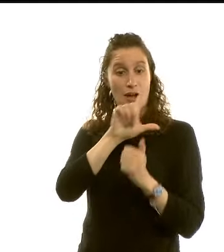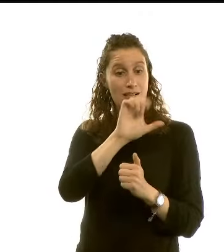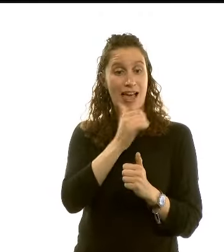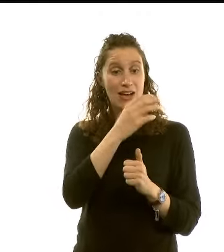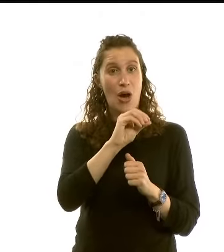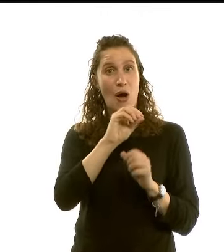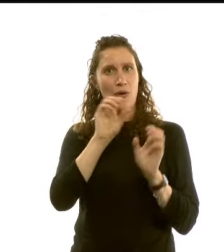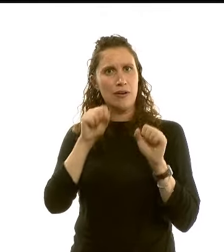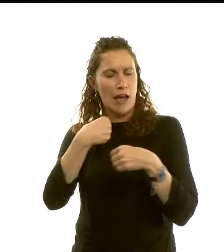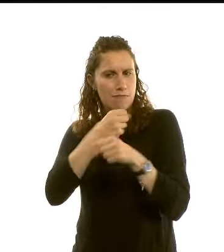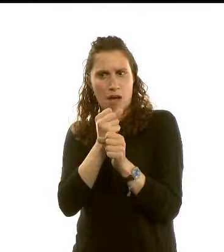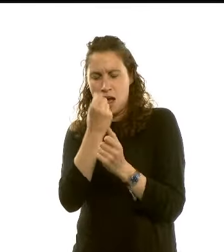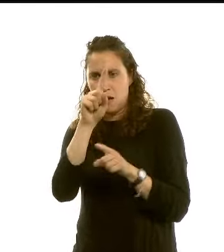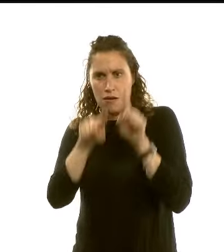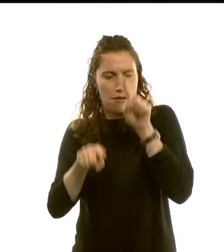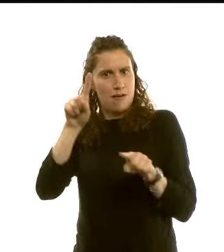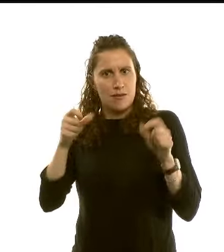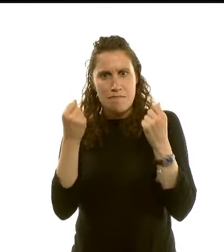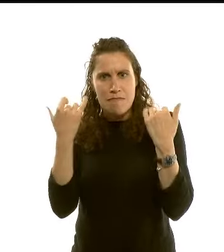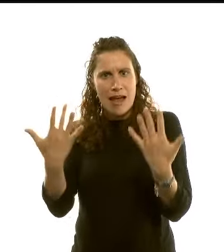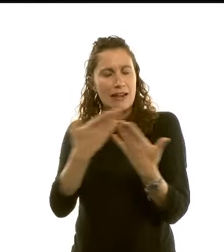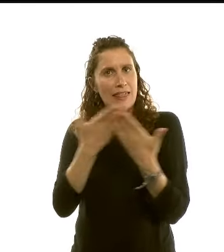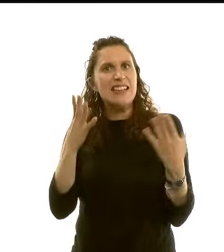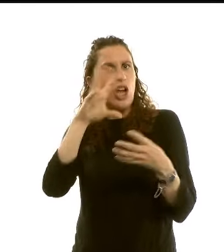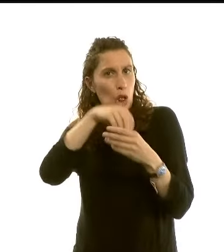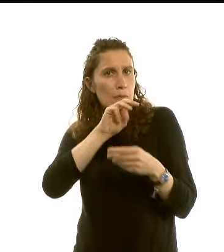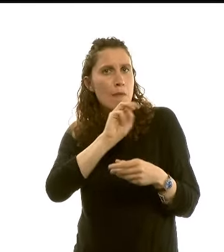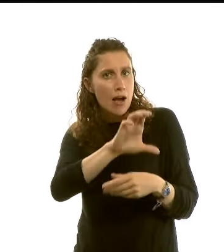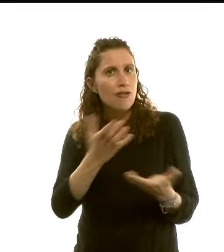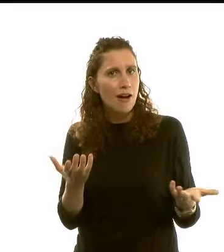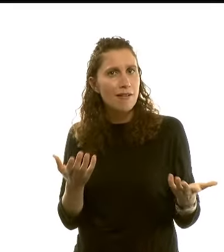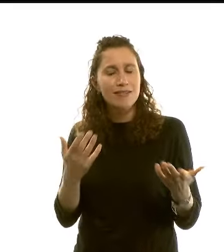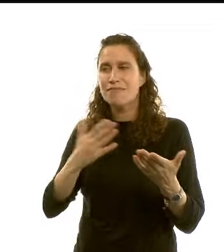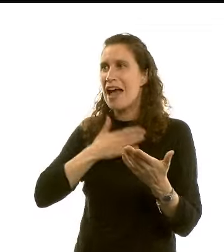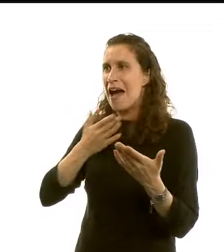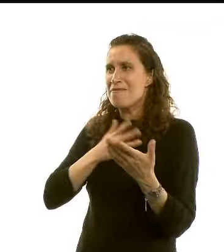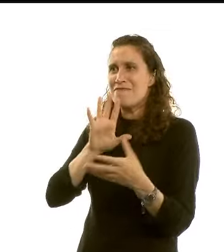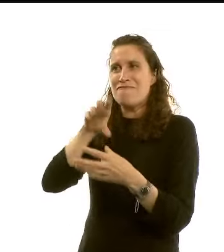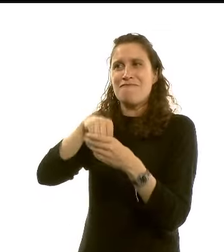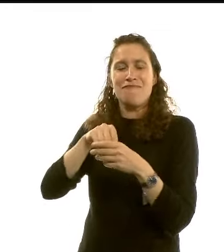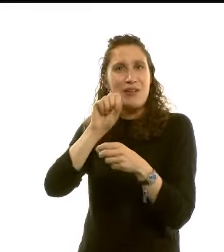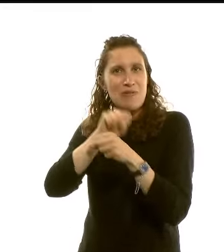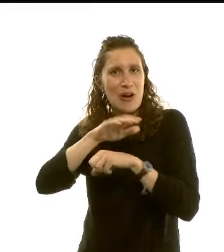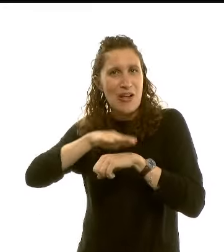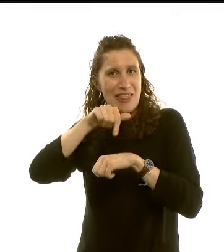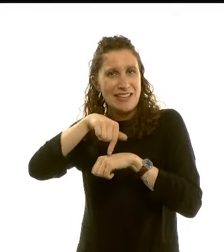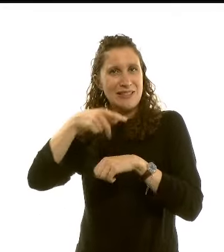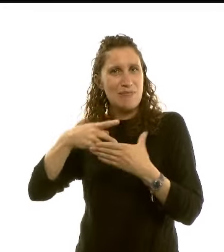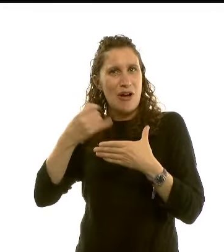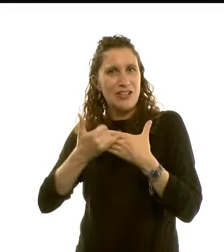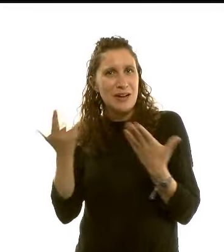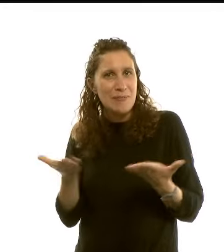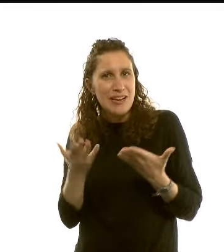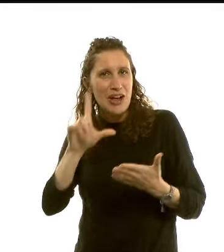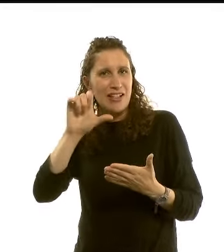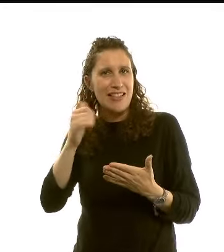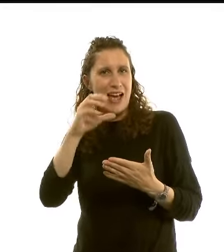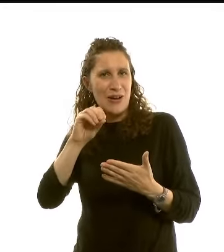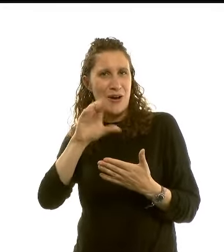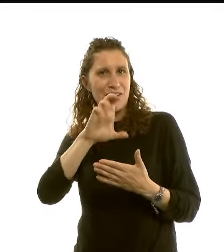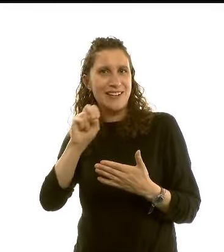used to make so many different things, including Minecraft. I'm super happy to have been able to work on this project and to be here at